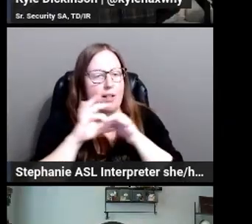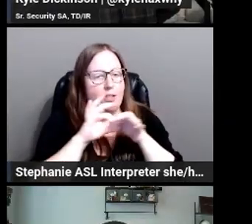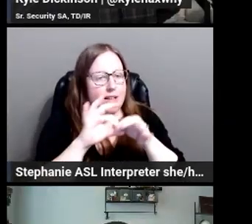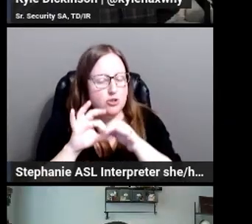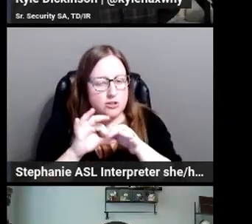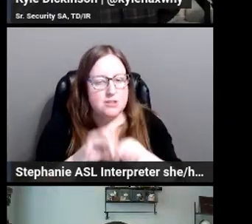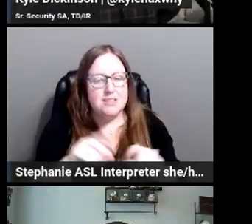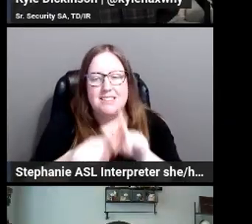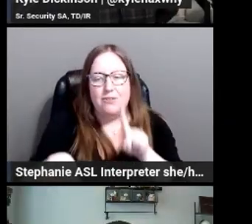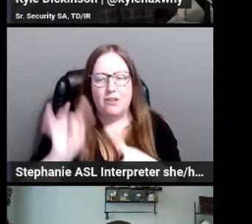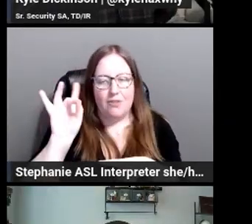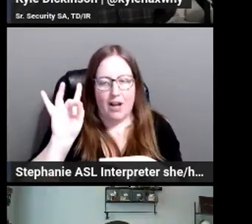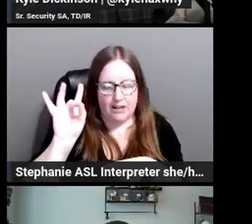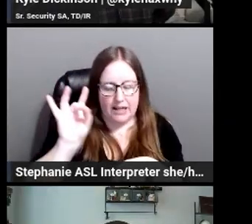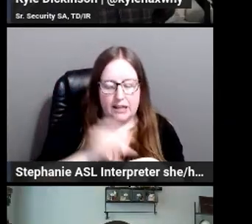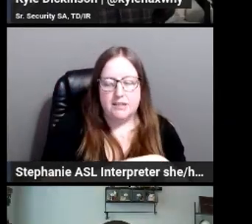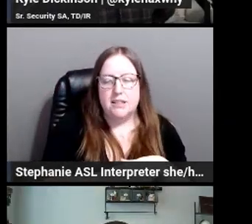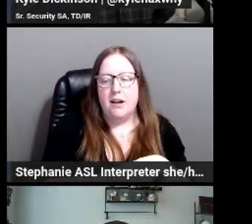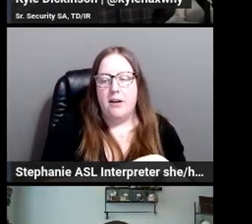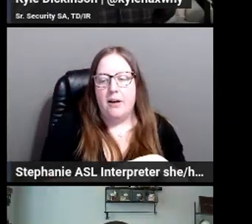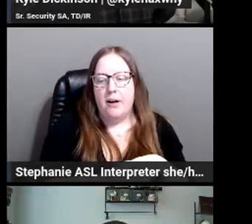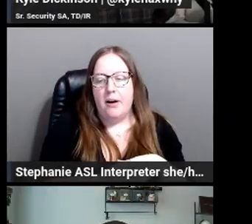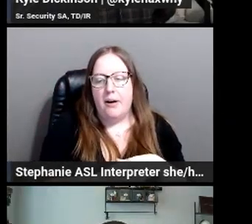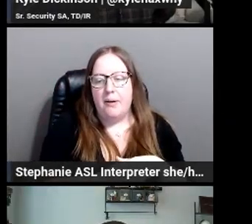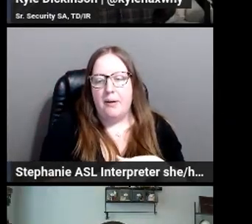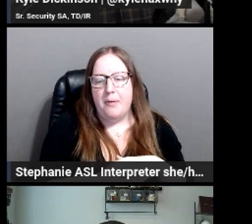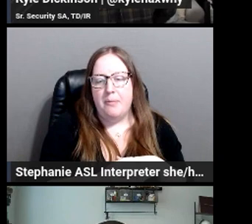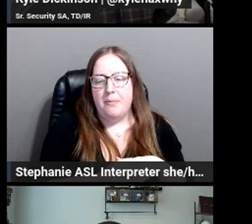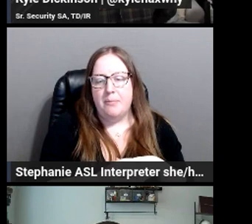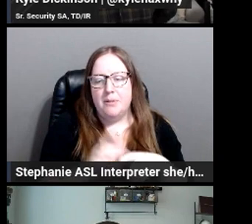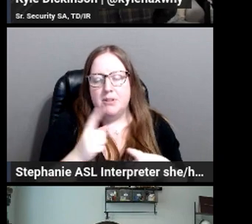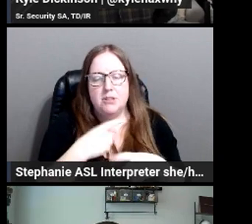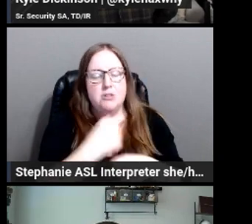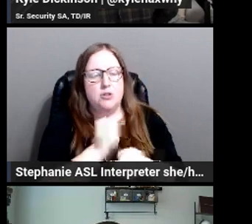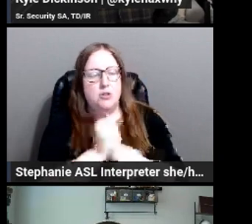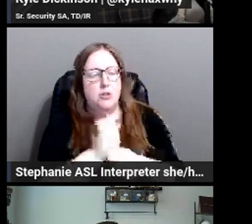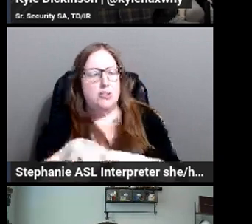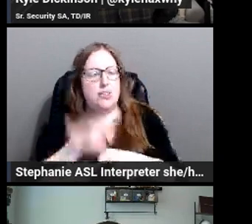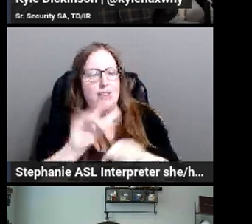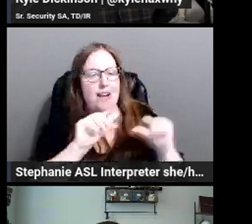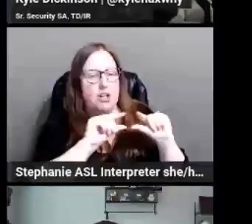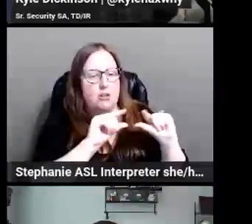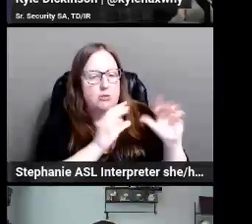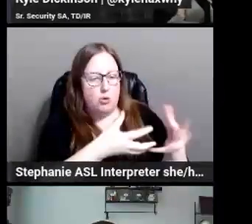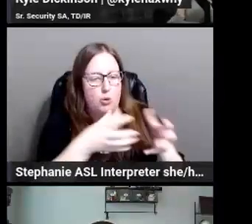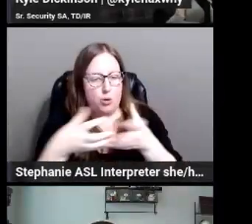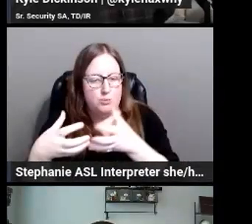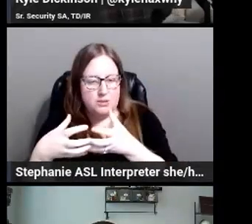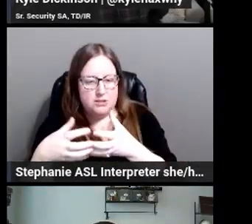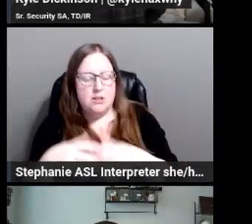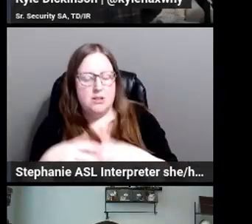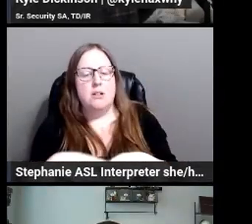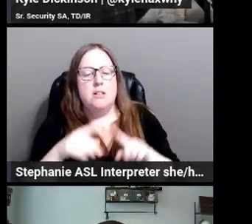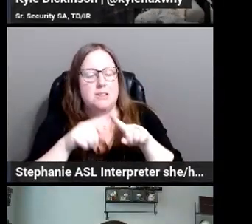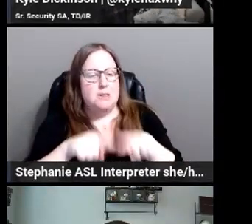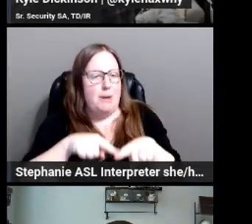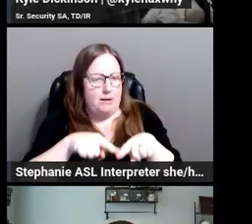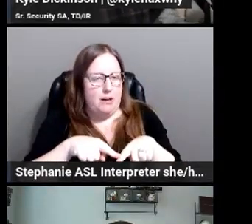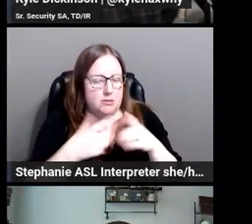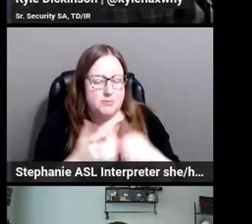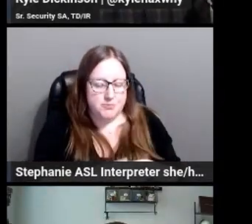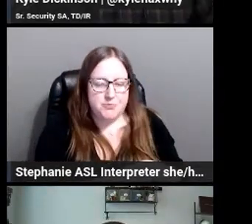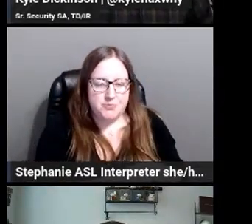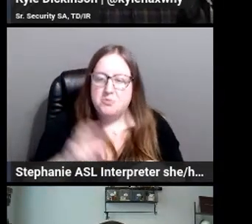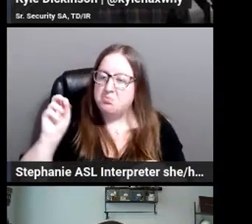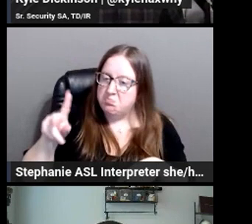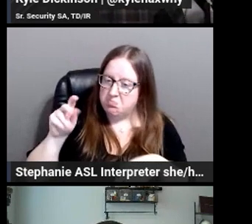these findings, or to create these findings groups based on the different guard duty findings.